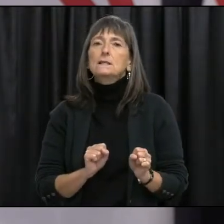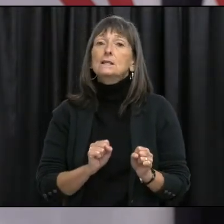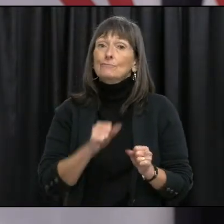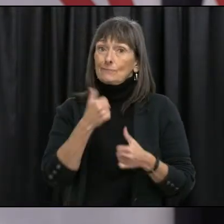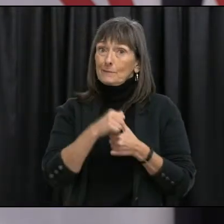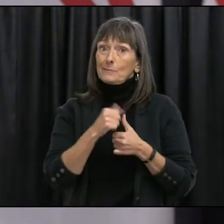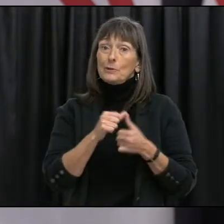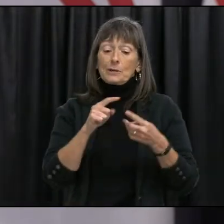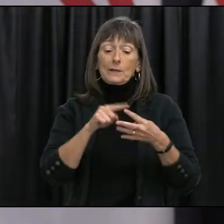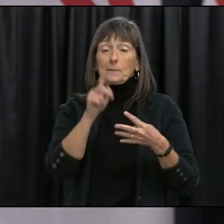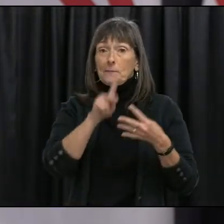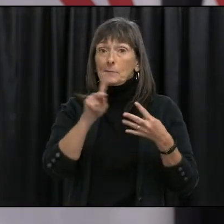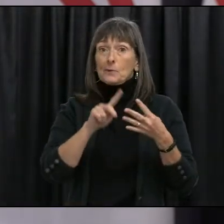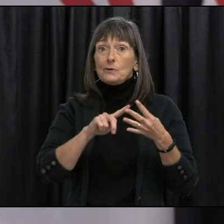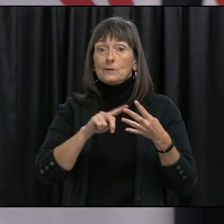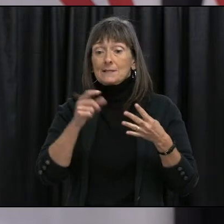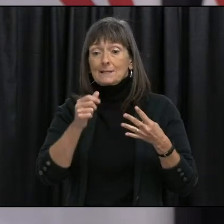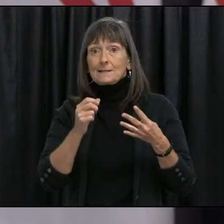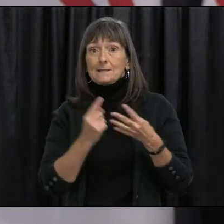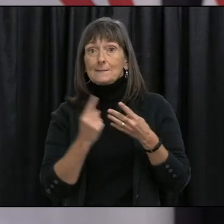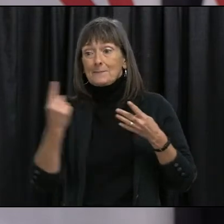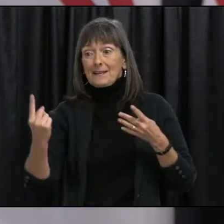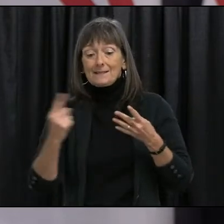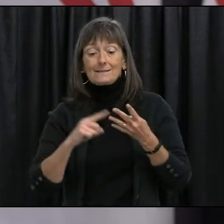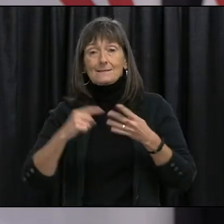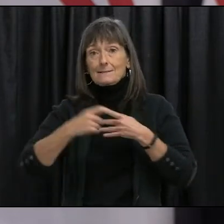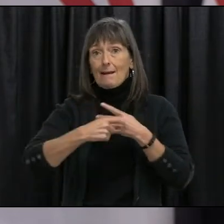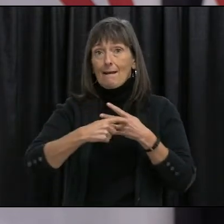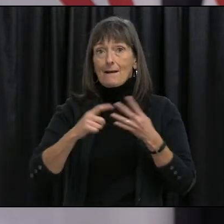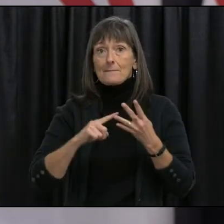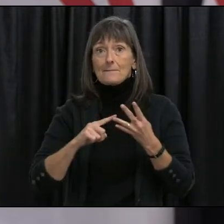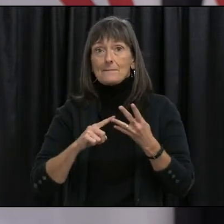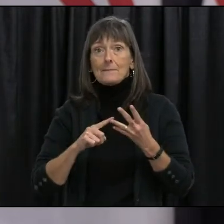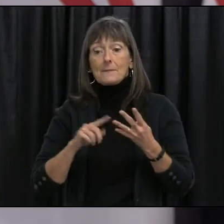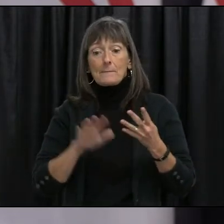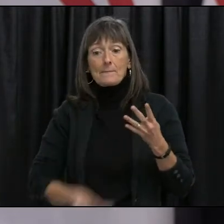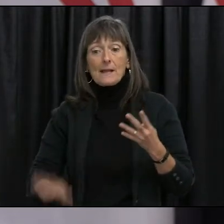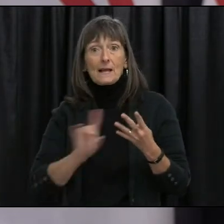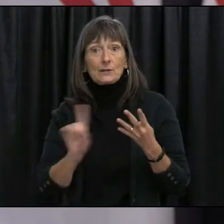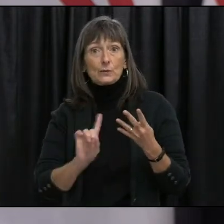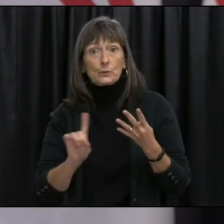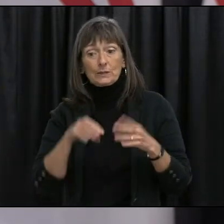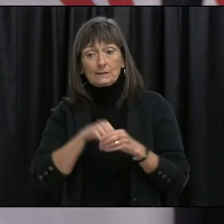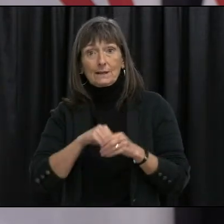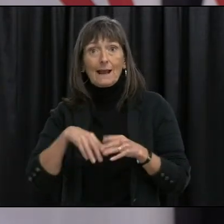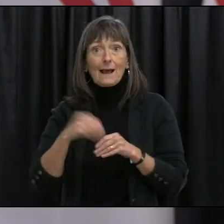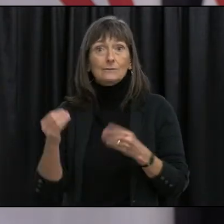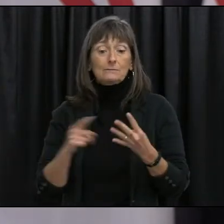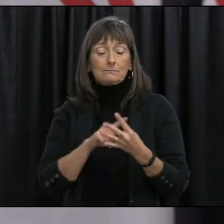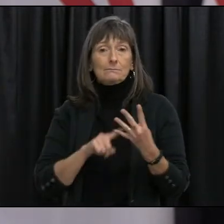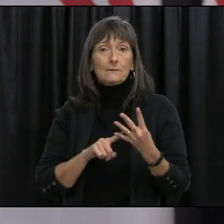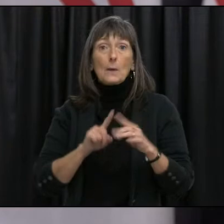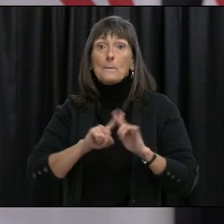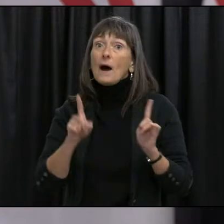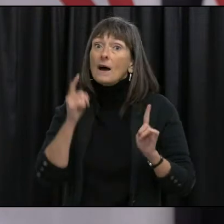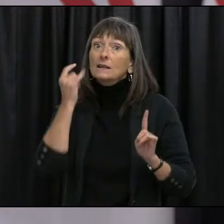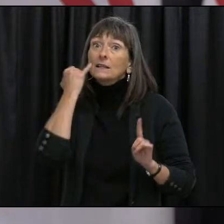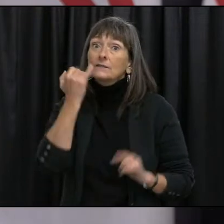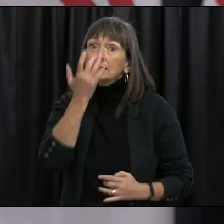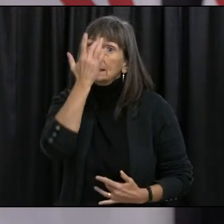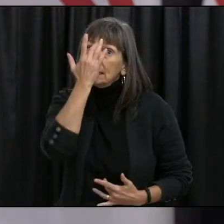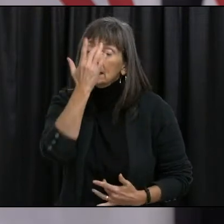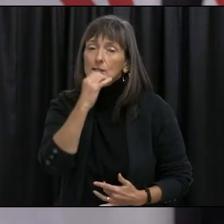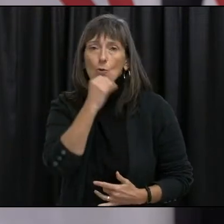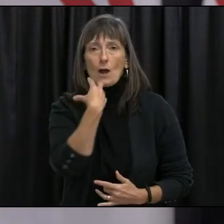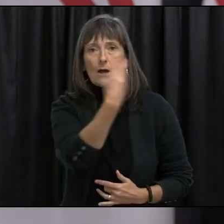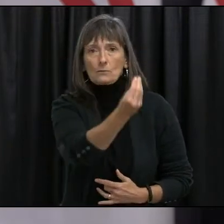space, time, and place, but I think it's also worth repeating that if you are not well, do not go out. If you are not well, do